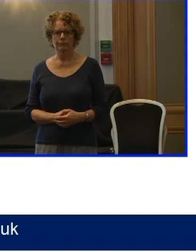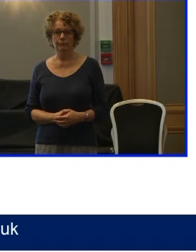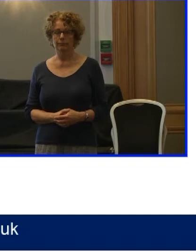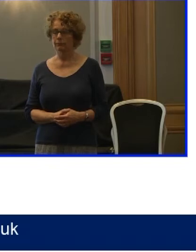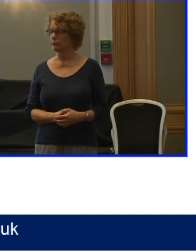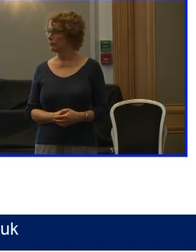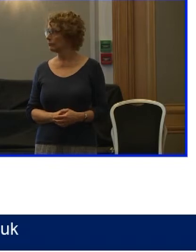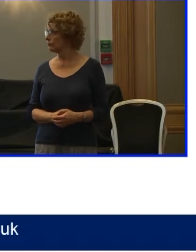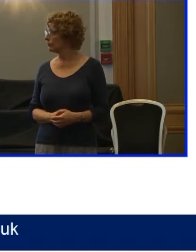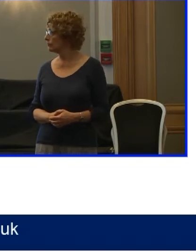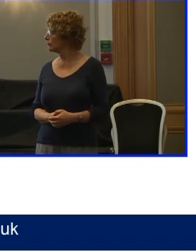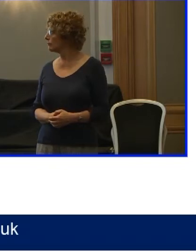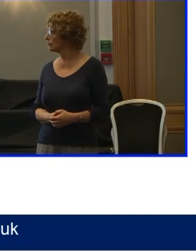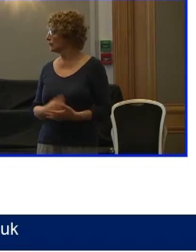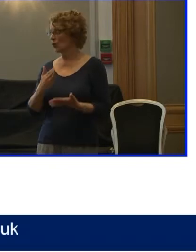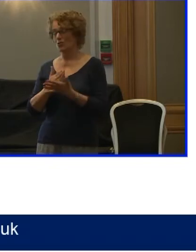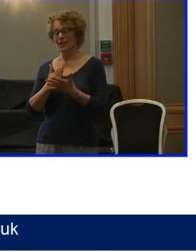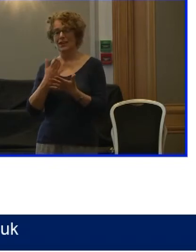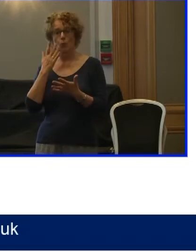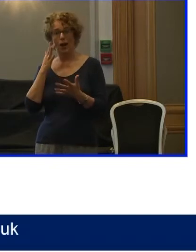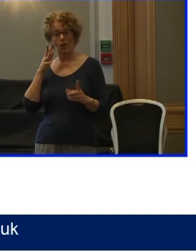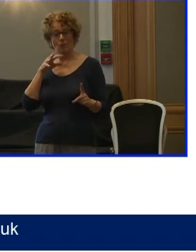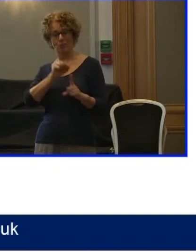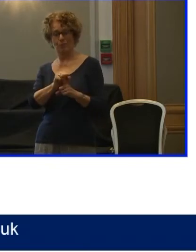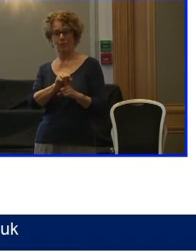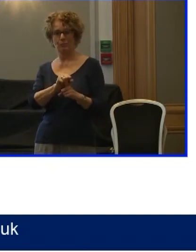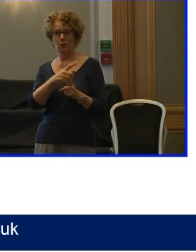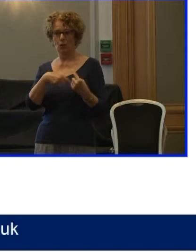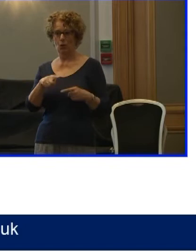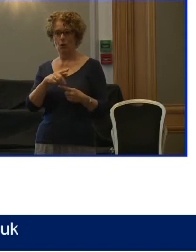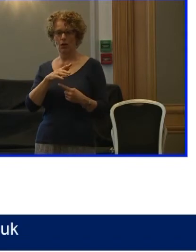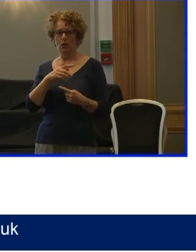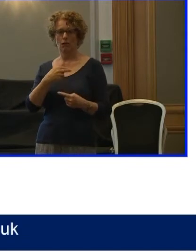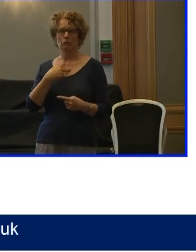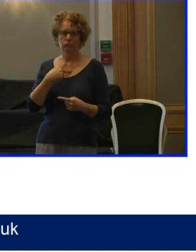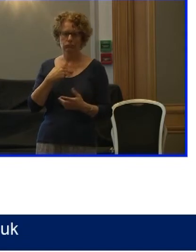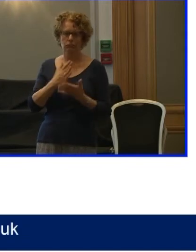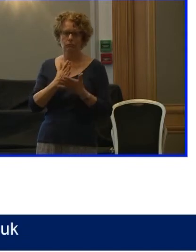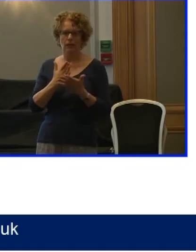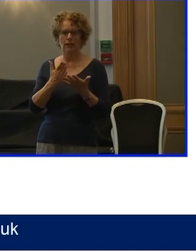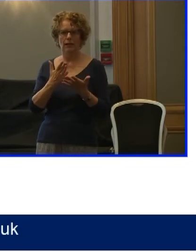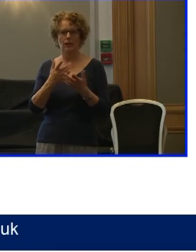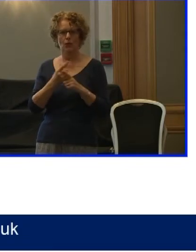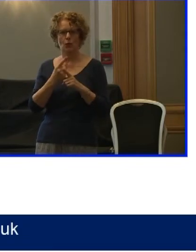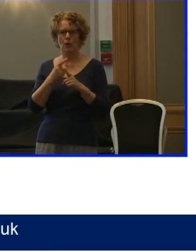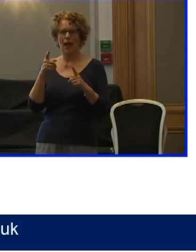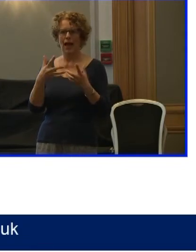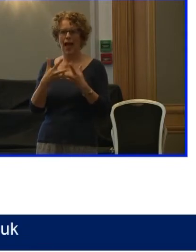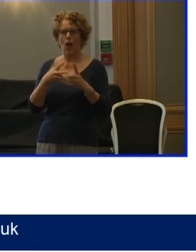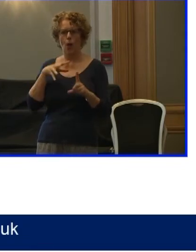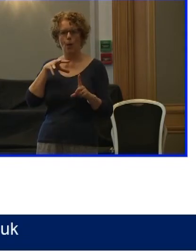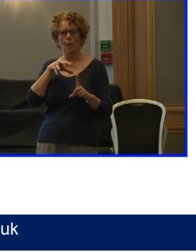is a point of disappointment for us. I'm going to be absolutely honest. When we look at how the point of diagnosis has worked,